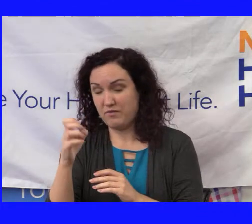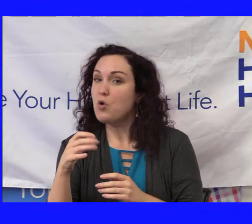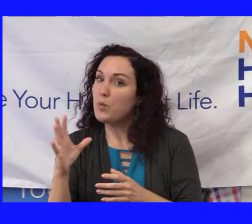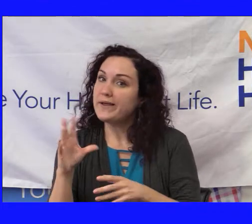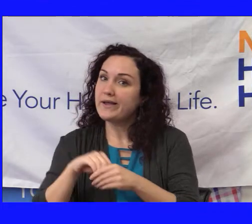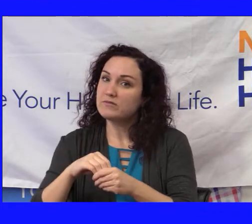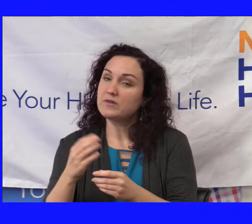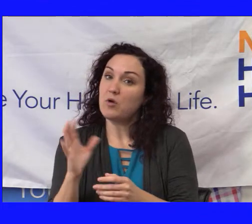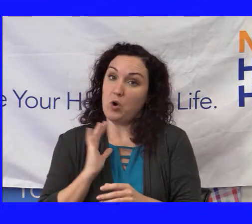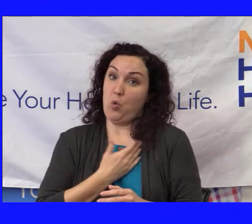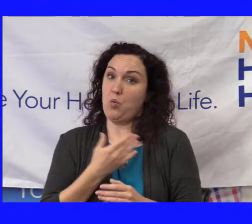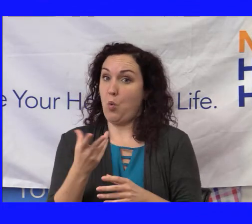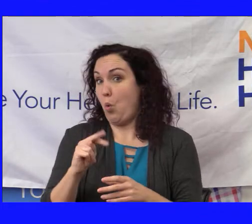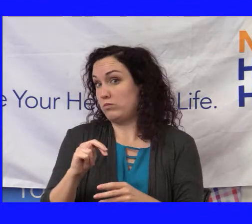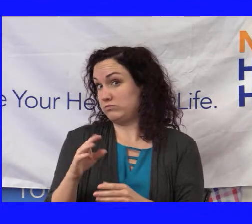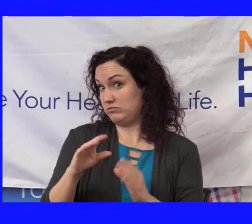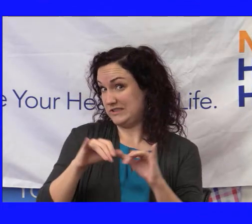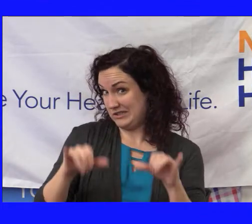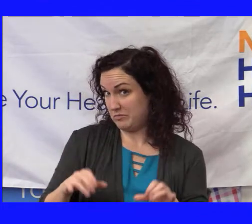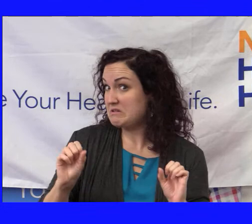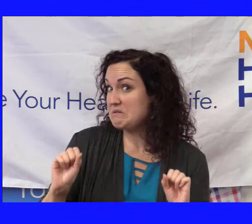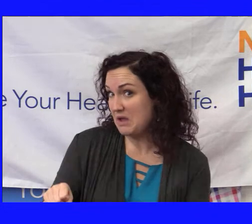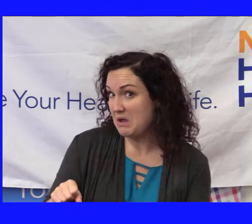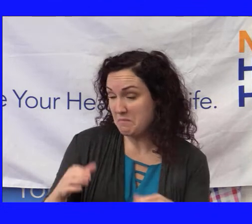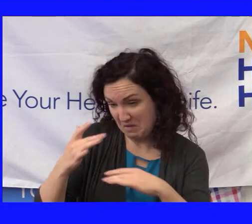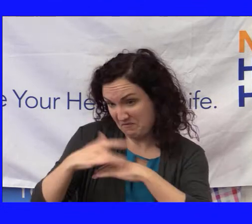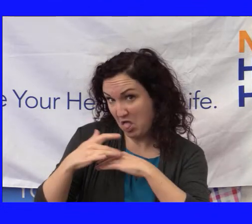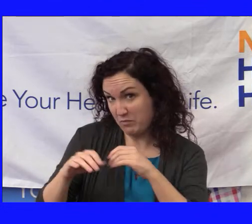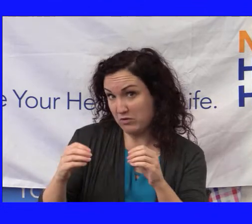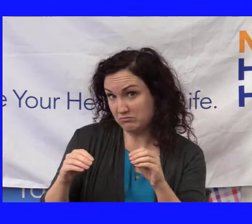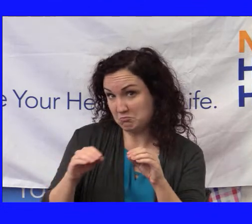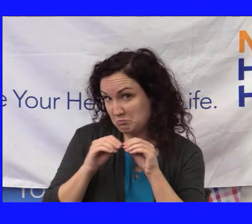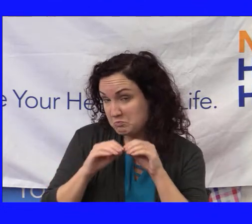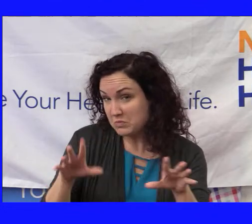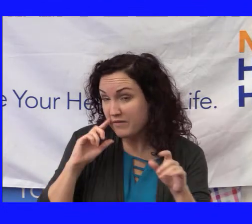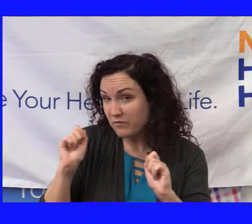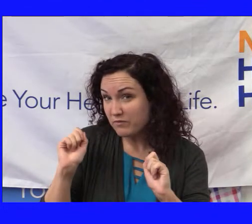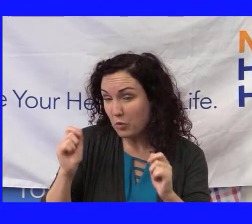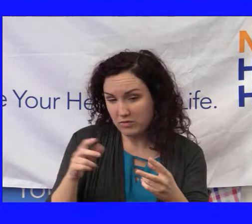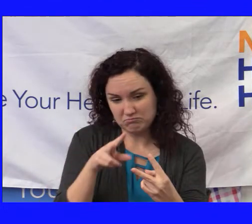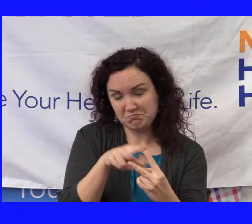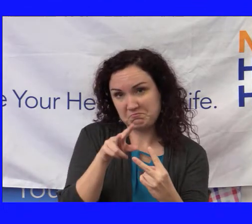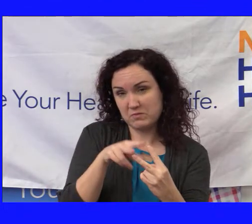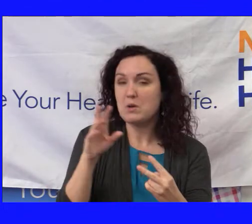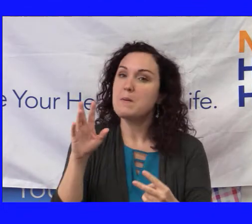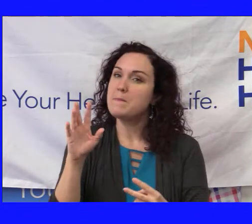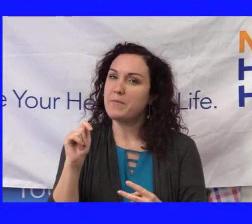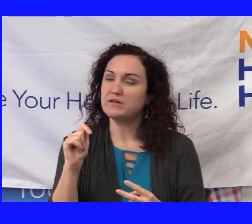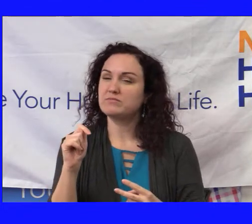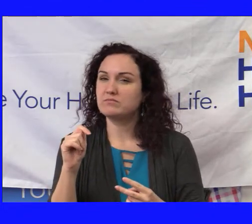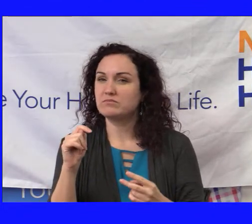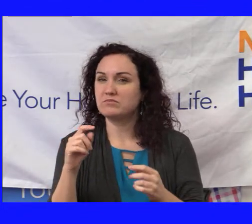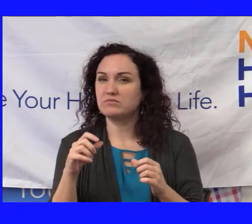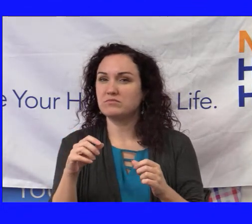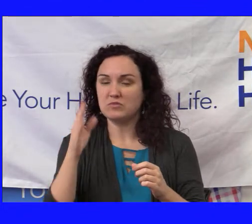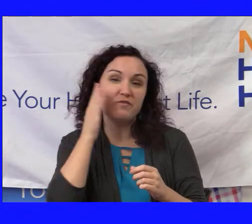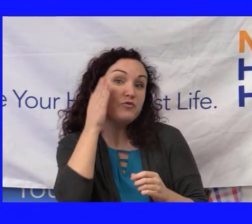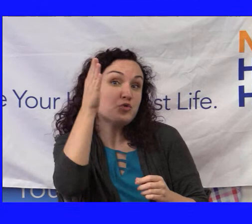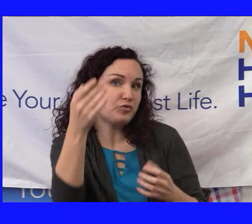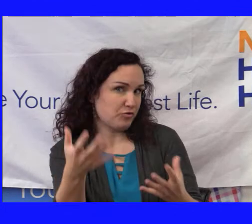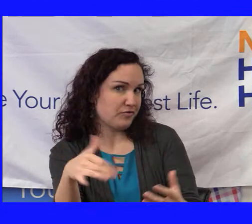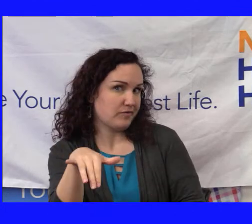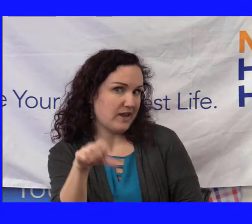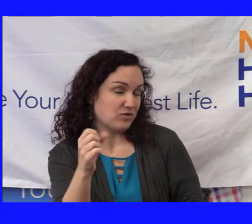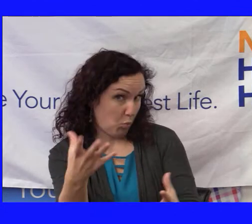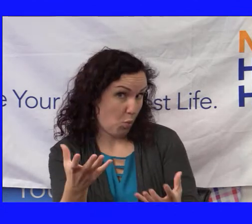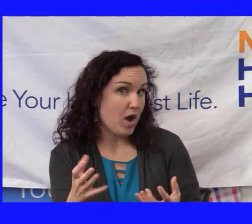and make them available across the continuum through Epic. So that is the long-term intent, but not right now.